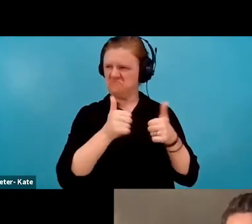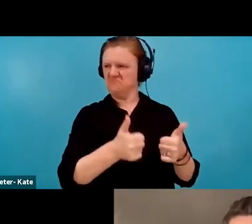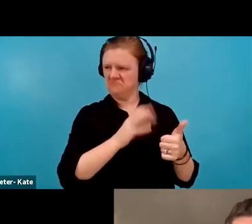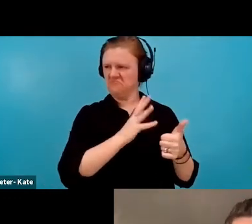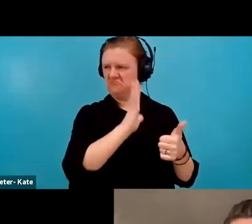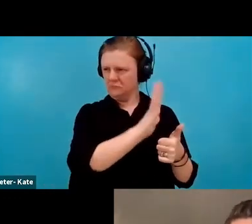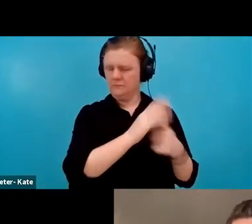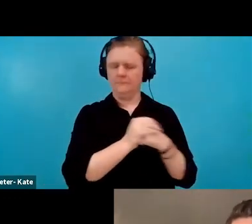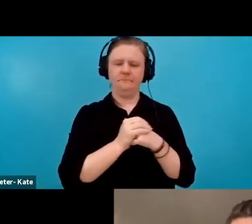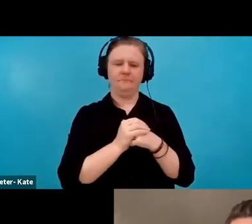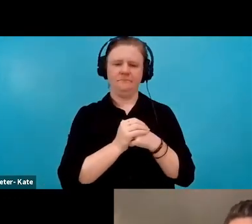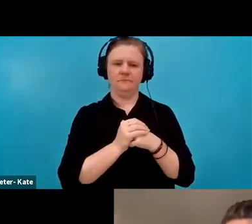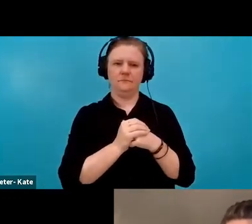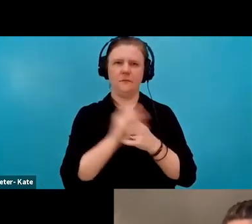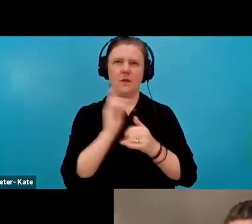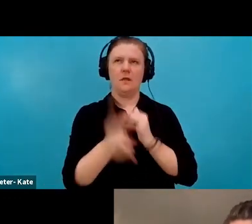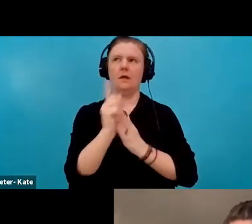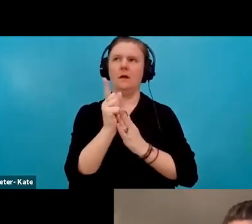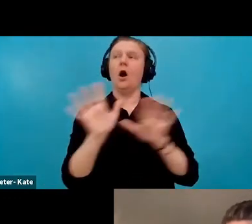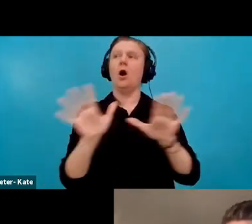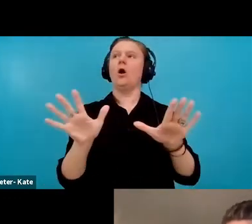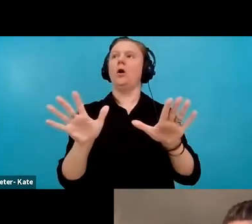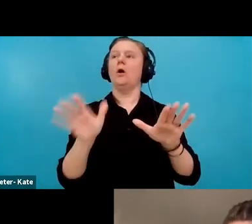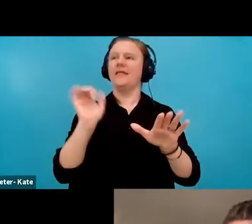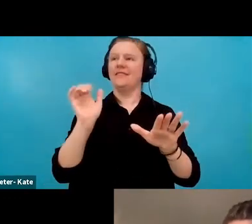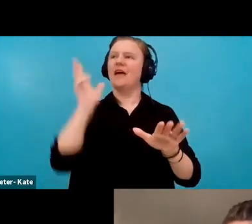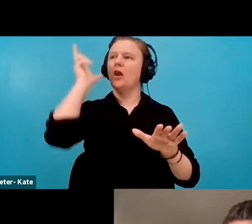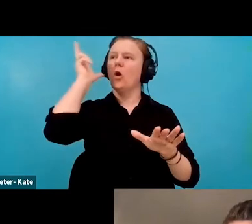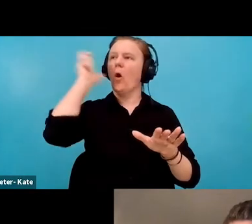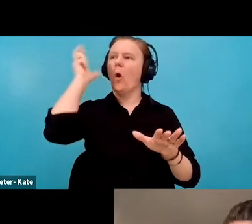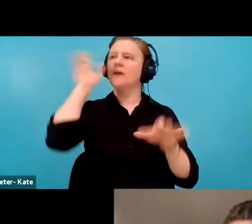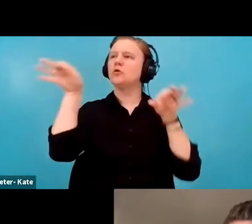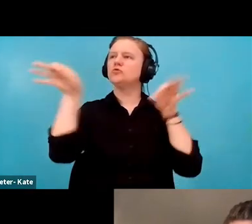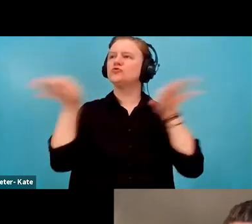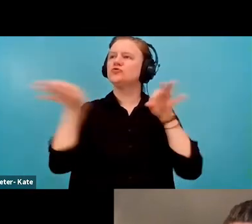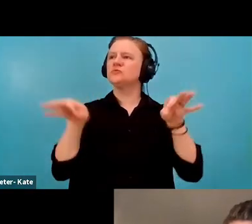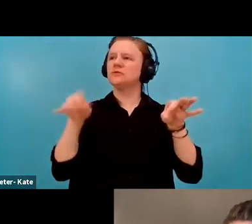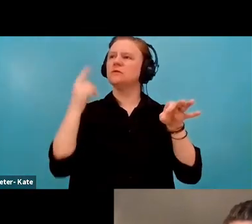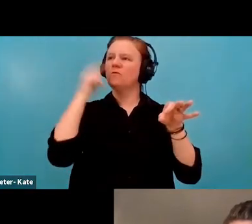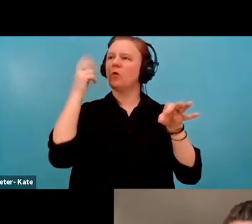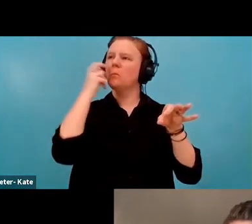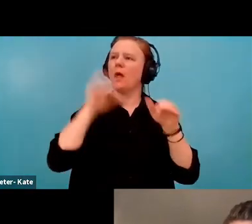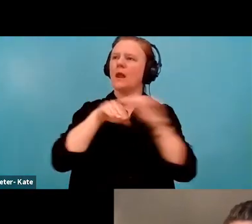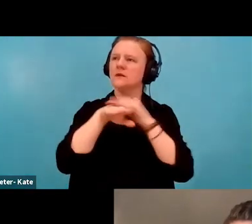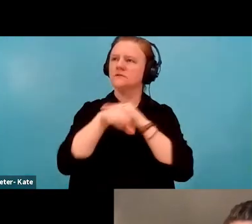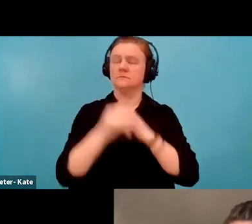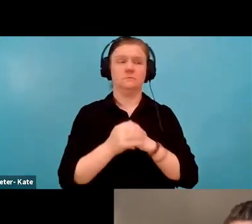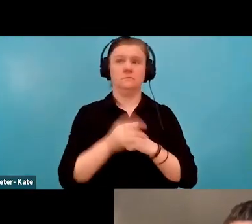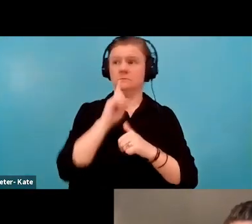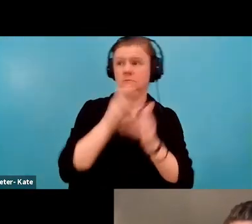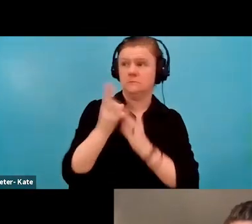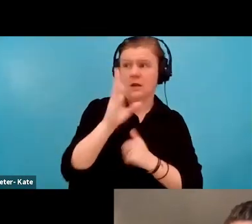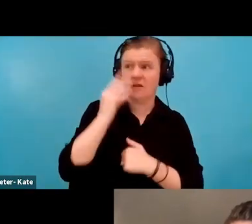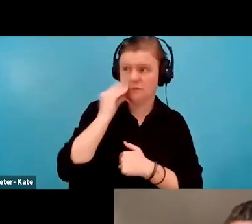great. At the last minute, I thought, well, you know, I'll throw in that audio description part. I'll figure out how to do that. I'd never done that before, but